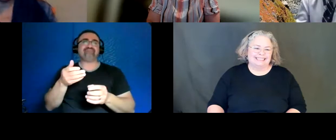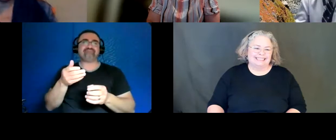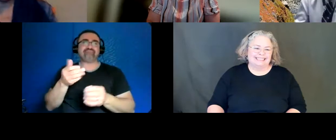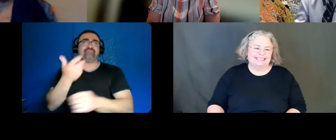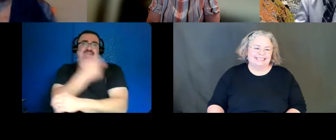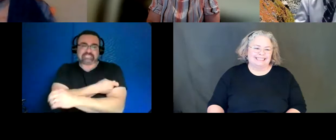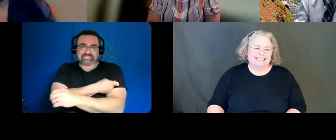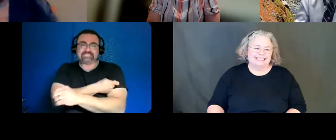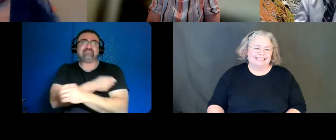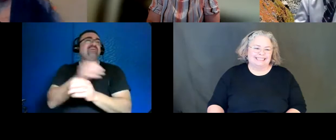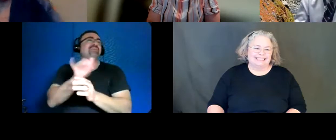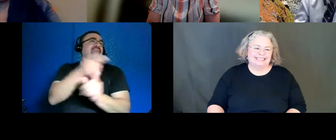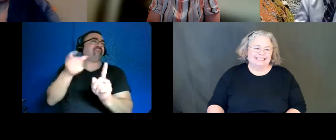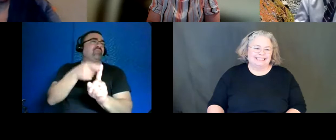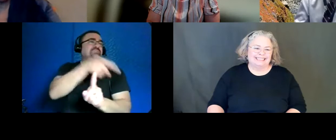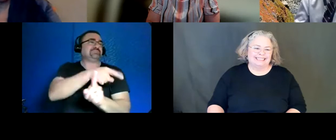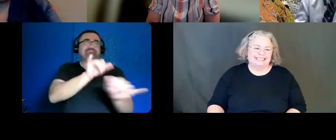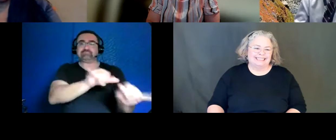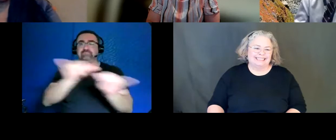through.